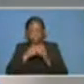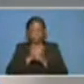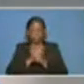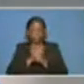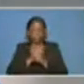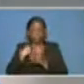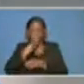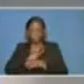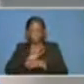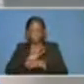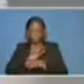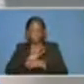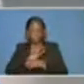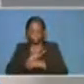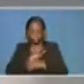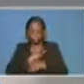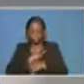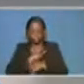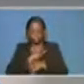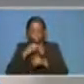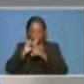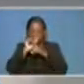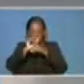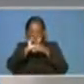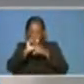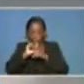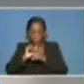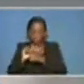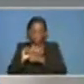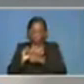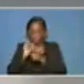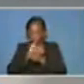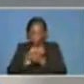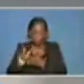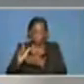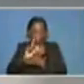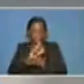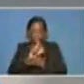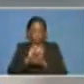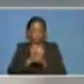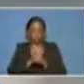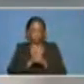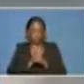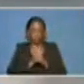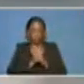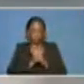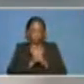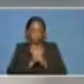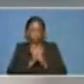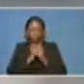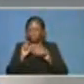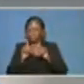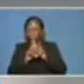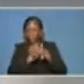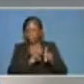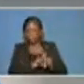We are currently undertaking ongoing trainings with all of our staff members, and that's throughout all of the islands. And also,